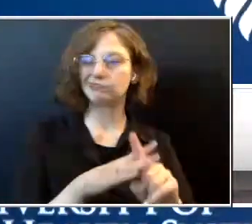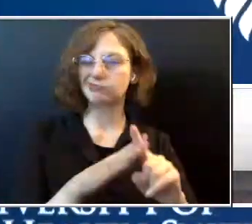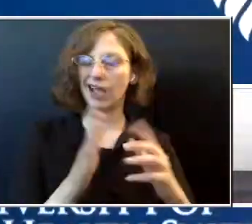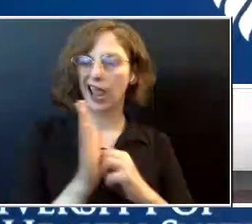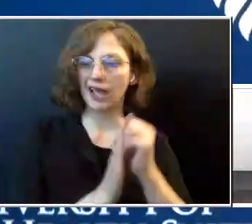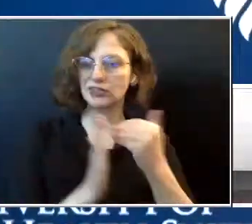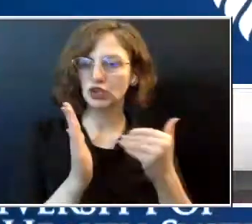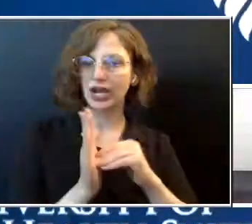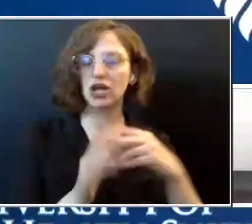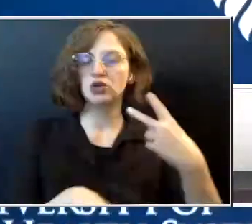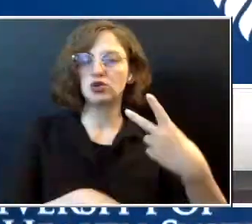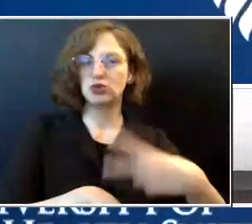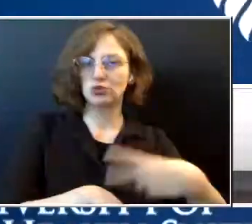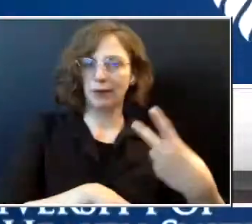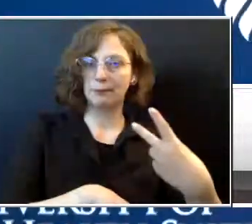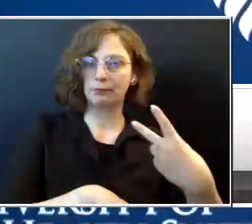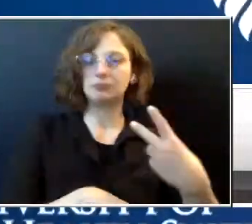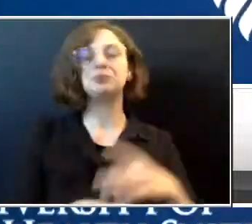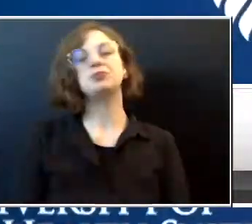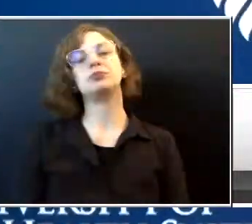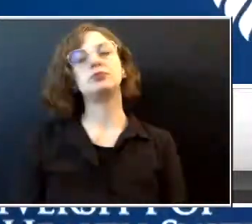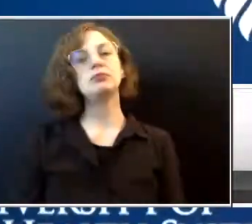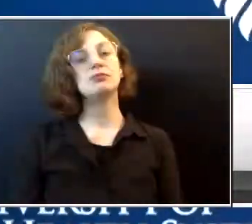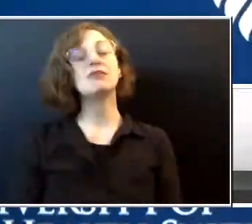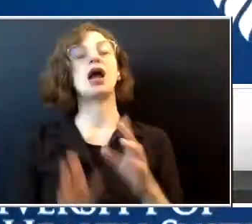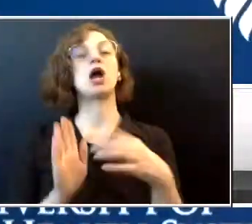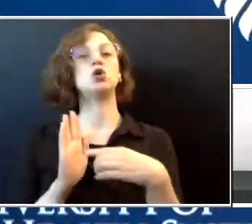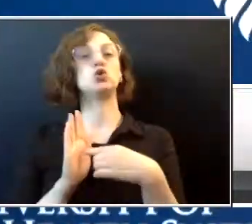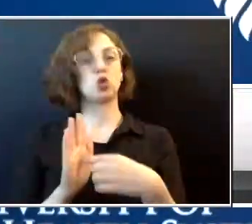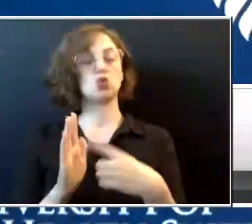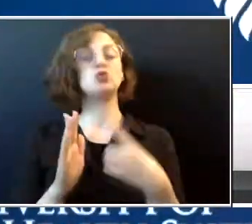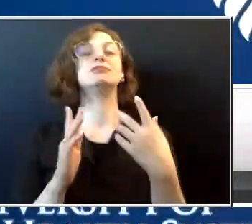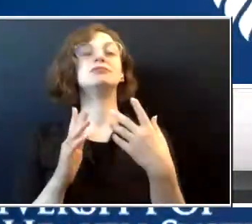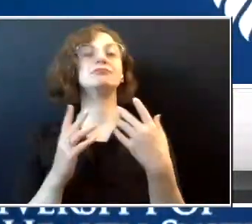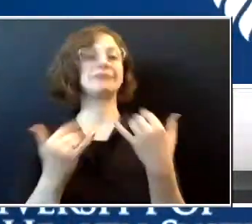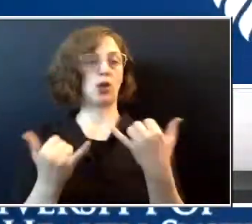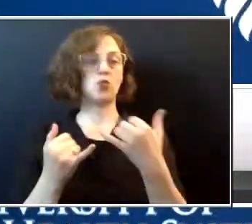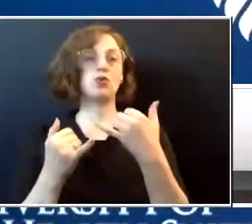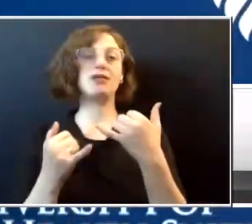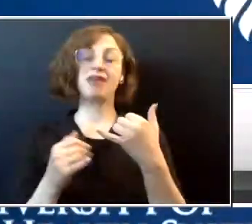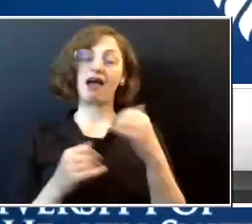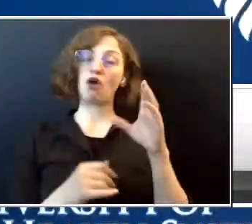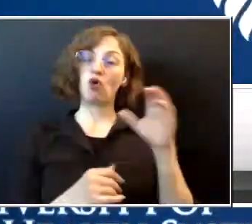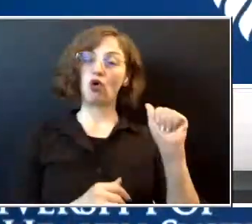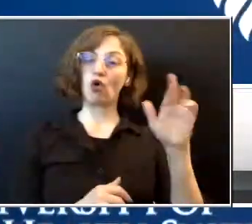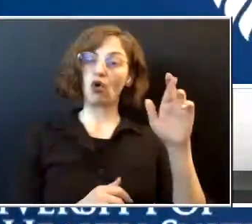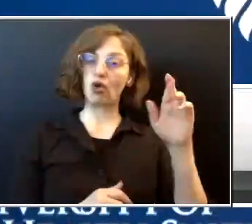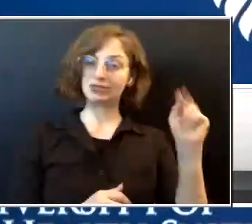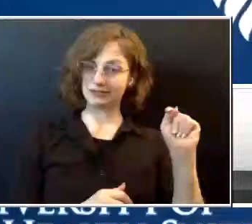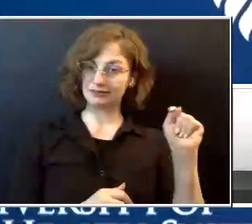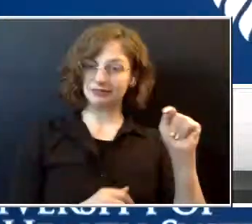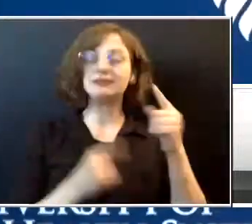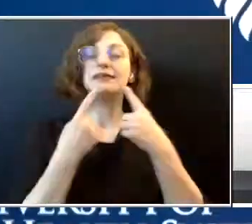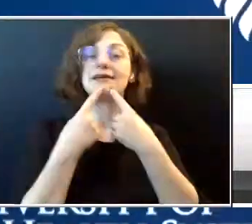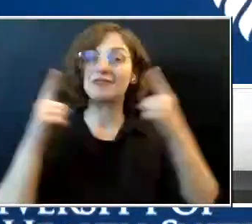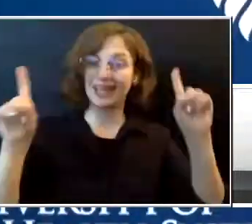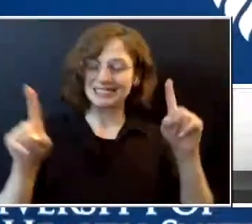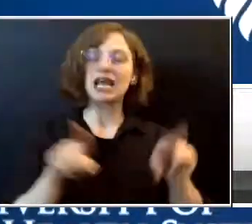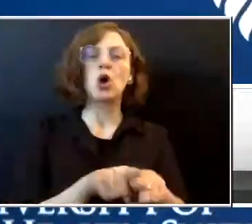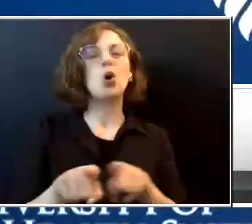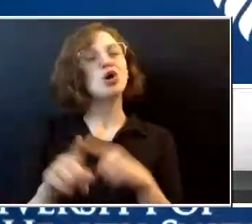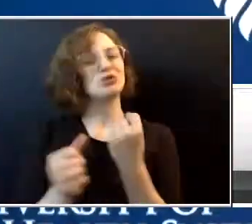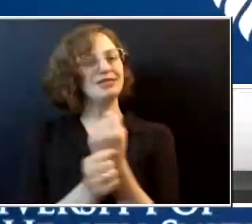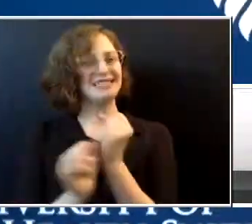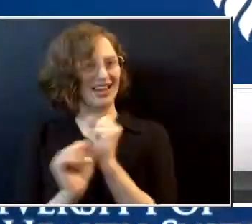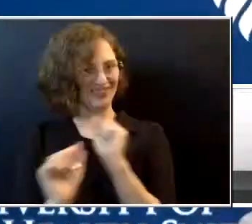combination therapy. And not only it shows there is an efficacy, but also, it's a safety thing, which with quality of